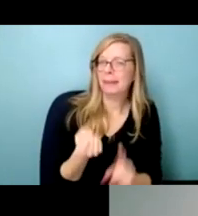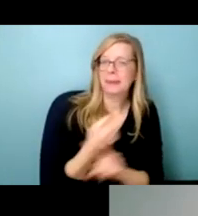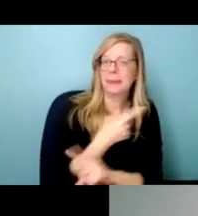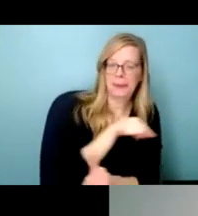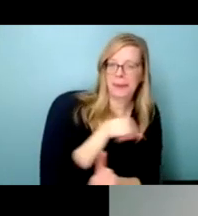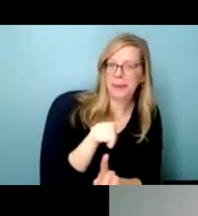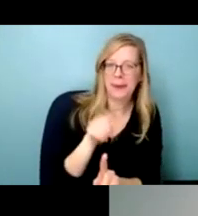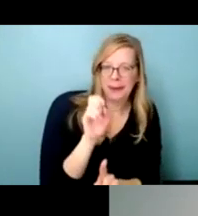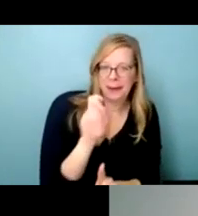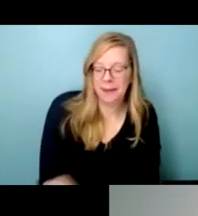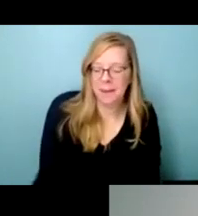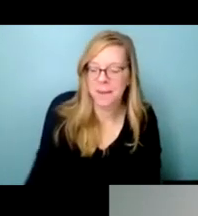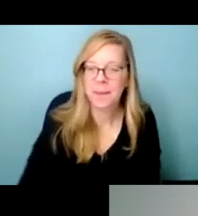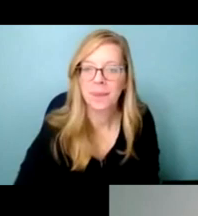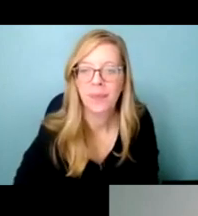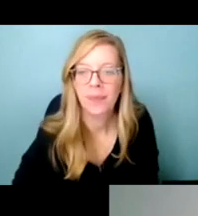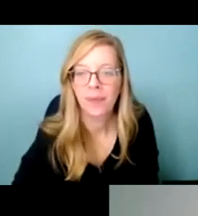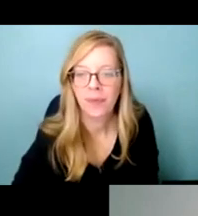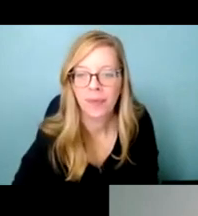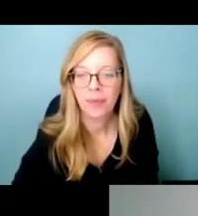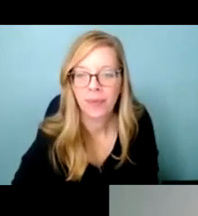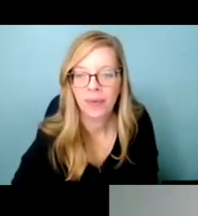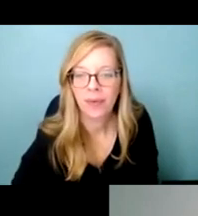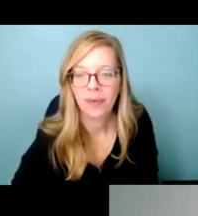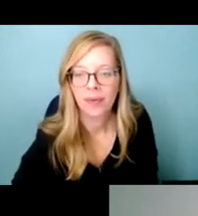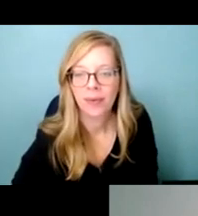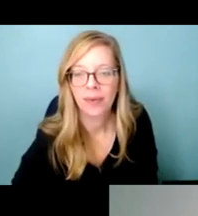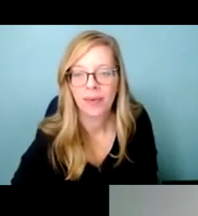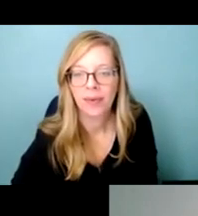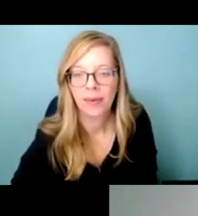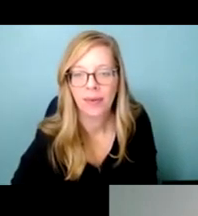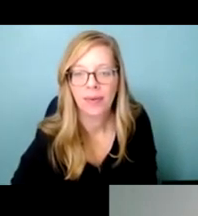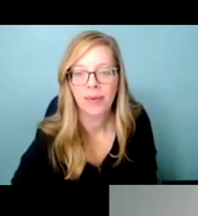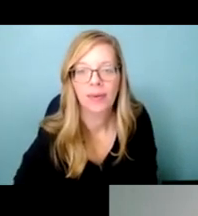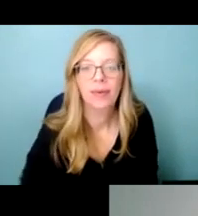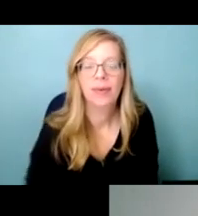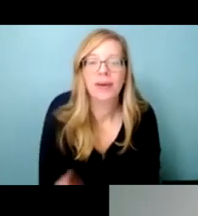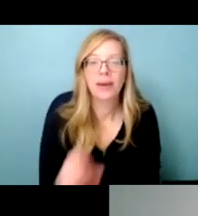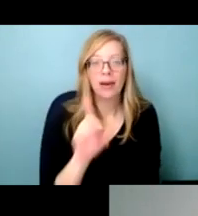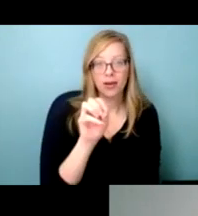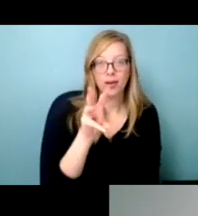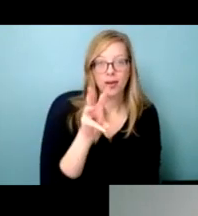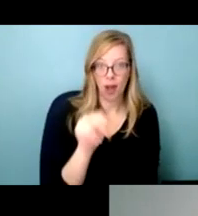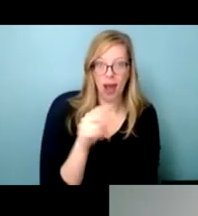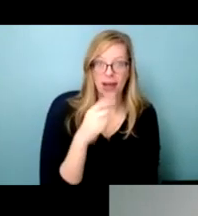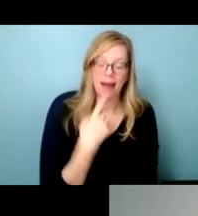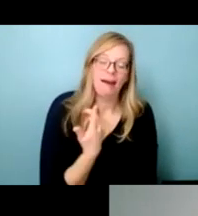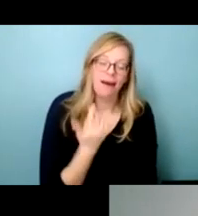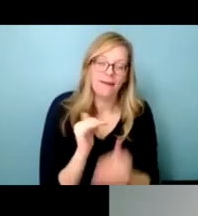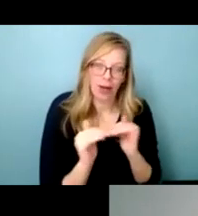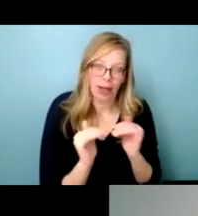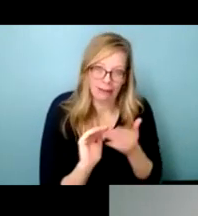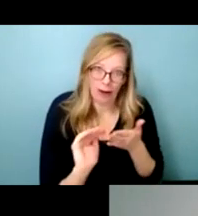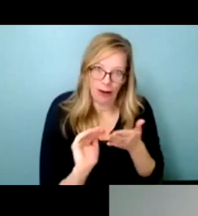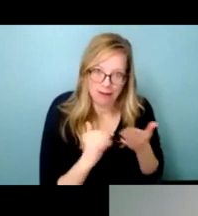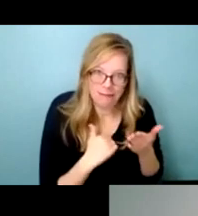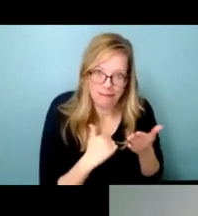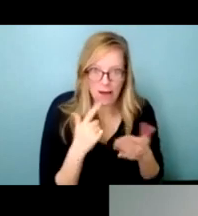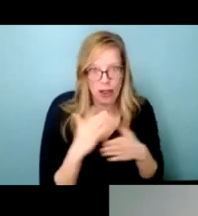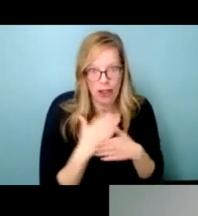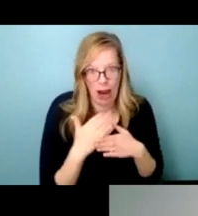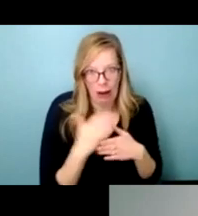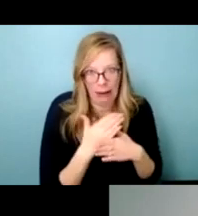Yeah, and you know, Kim, forgive me for sharing this, but I don't think a lot of people know this, and I think it's really interesting when we talk about,